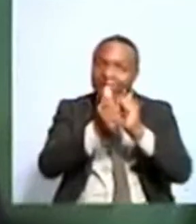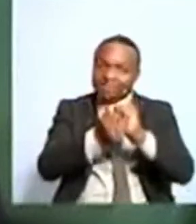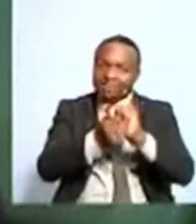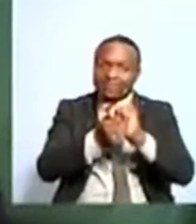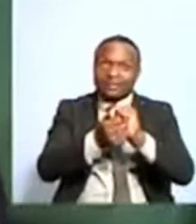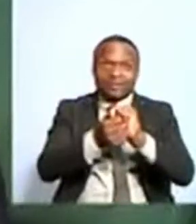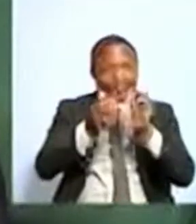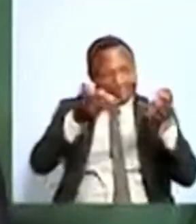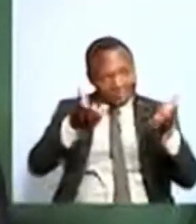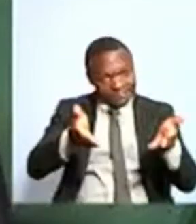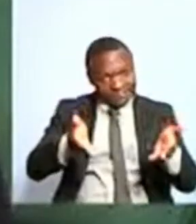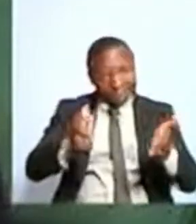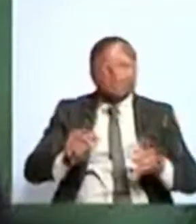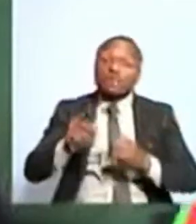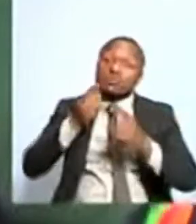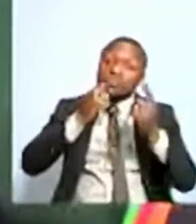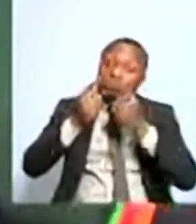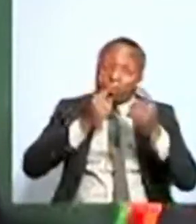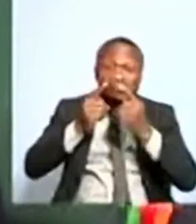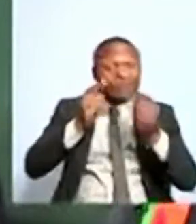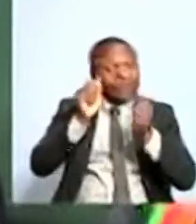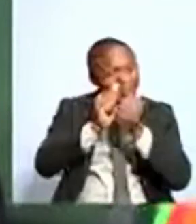floor of the House. Talk to it.